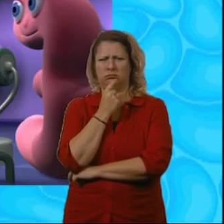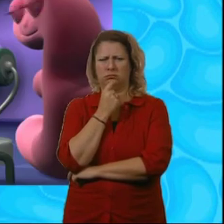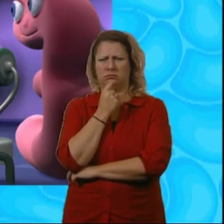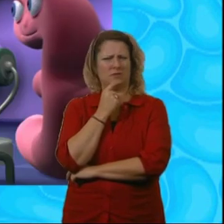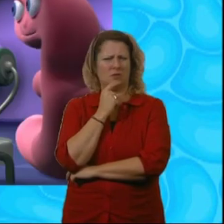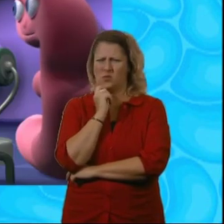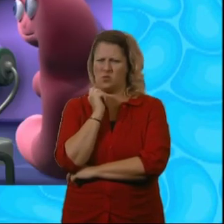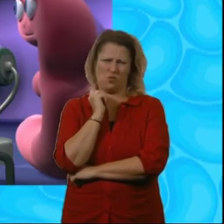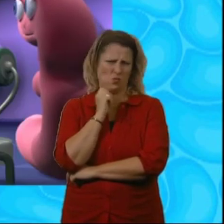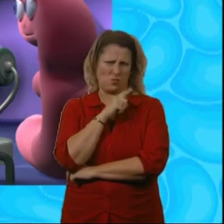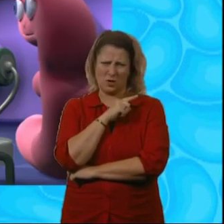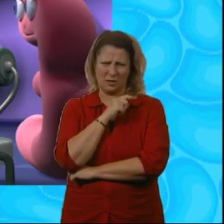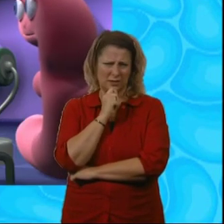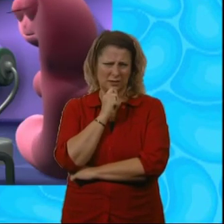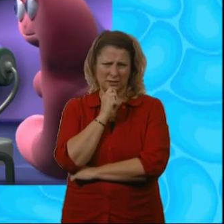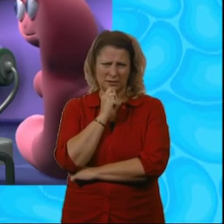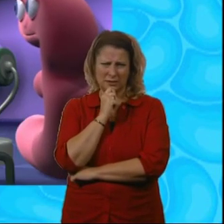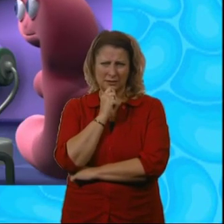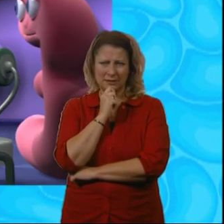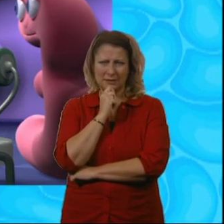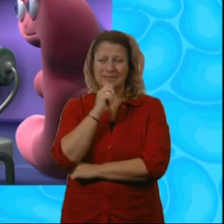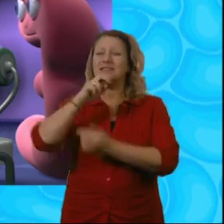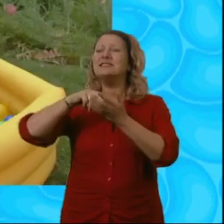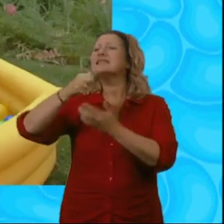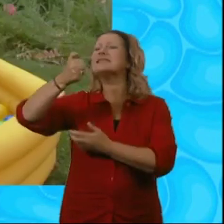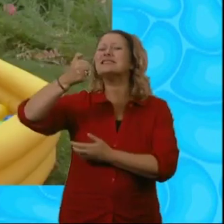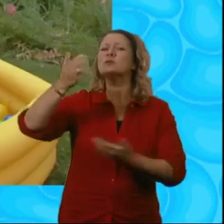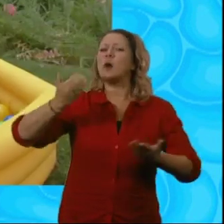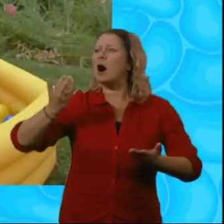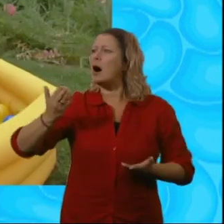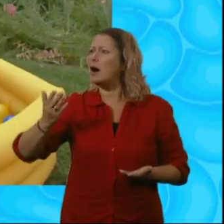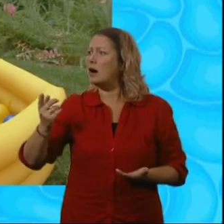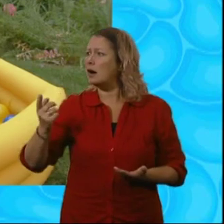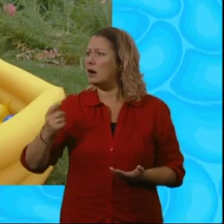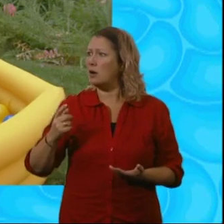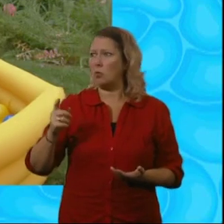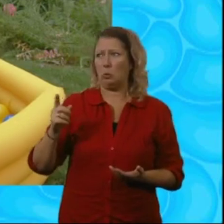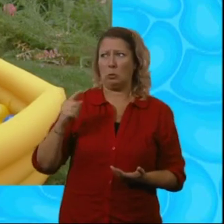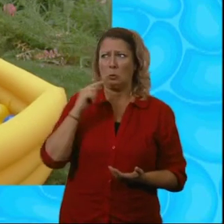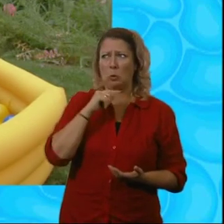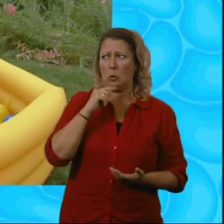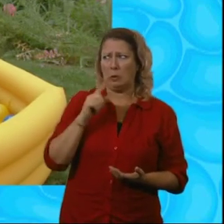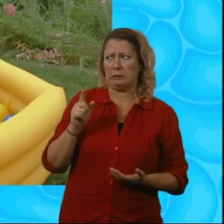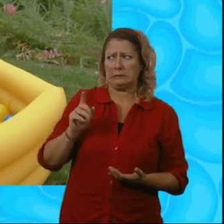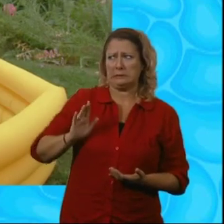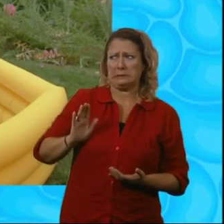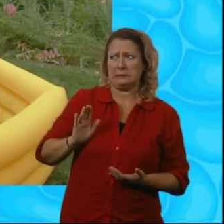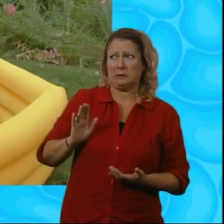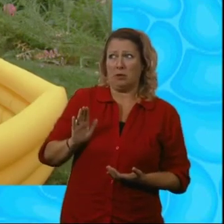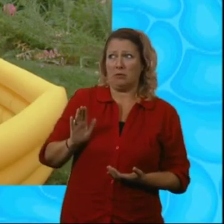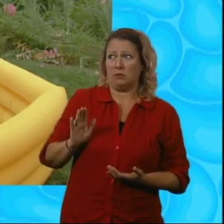This is very weird. Six, where are you? I'm worried about this boy.